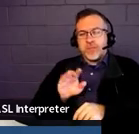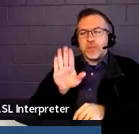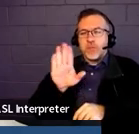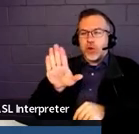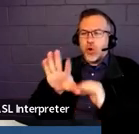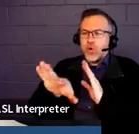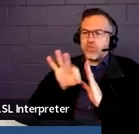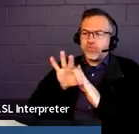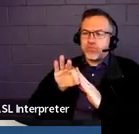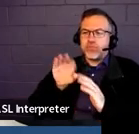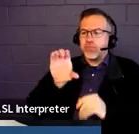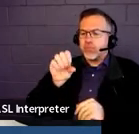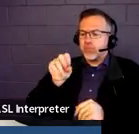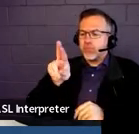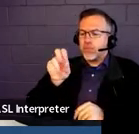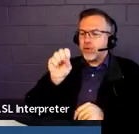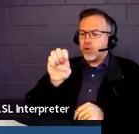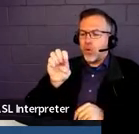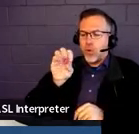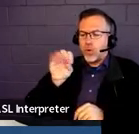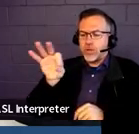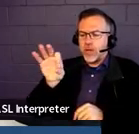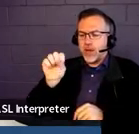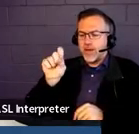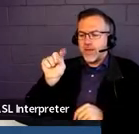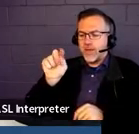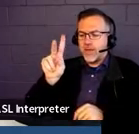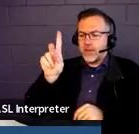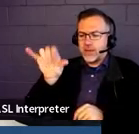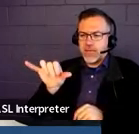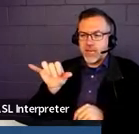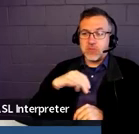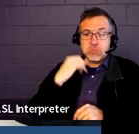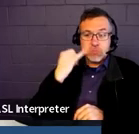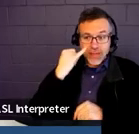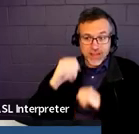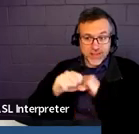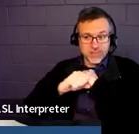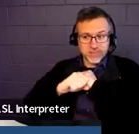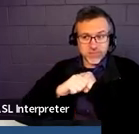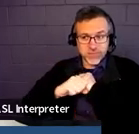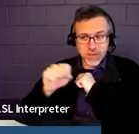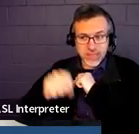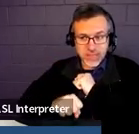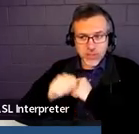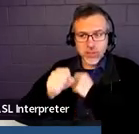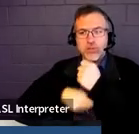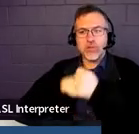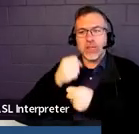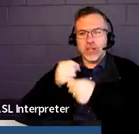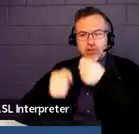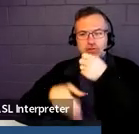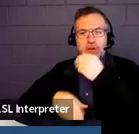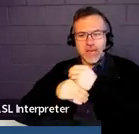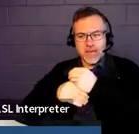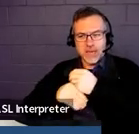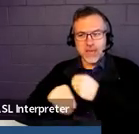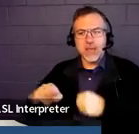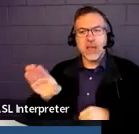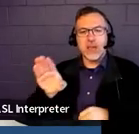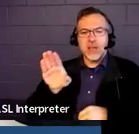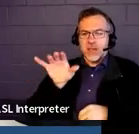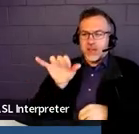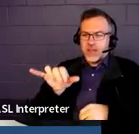in that IEP, if there's an extended year, an additional year added, that your course of study also